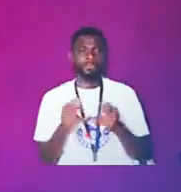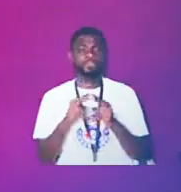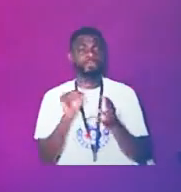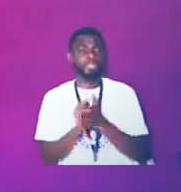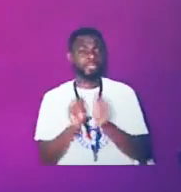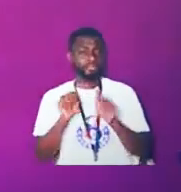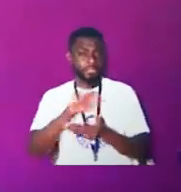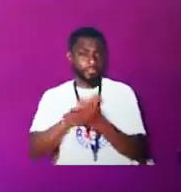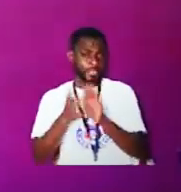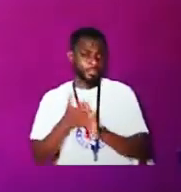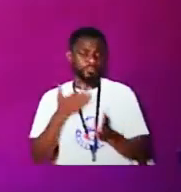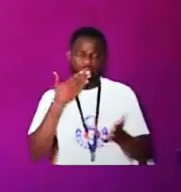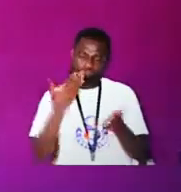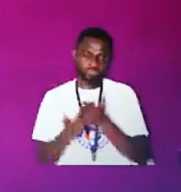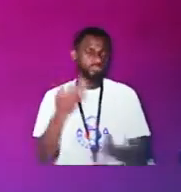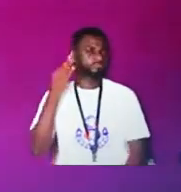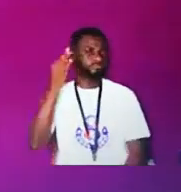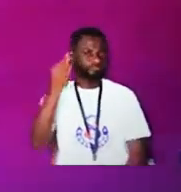make a good future.